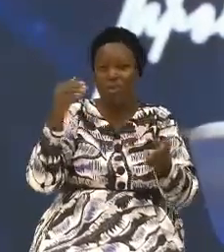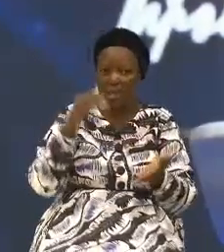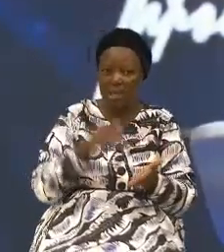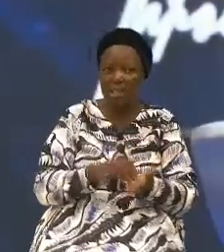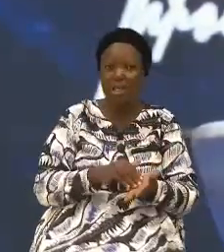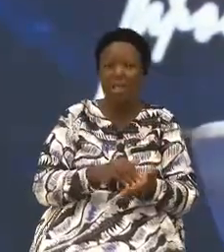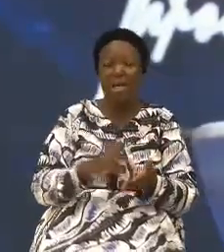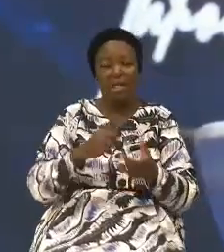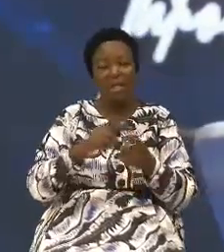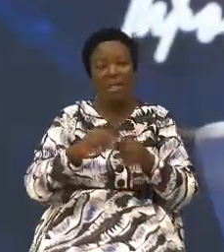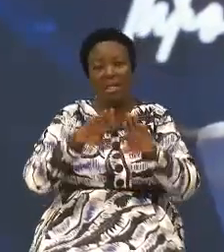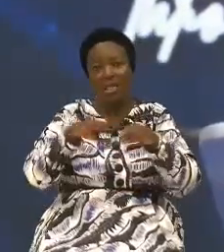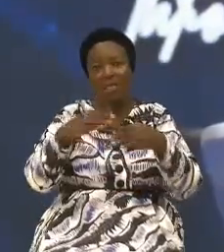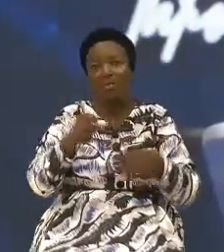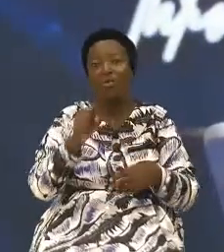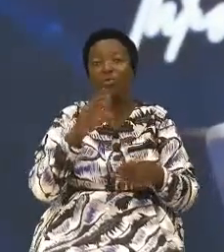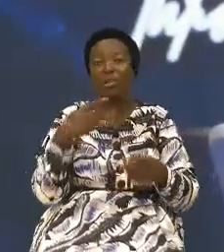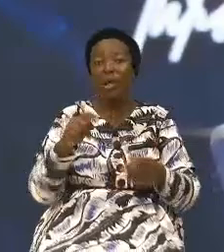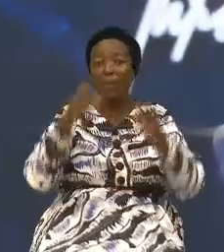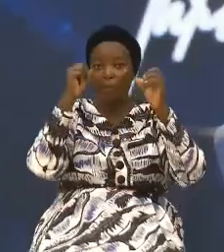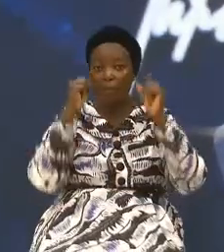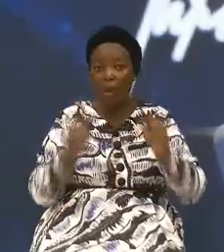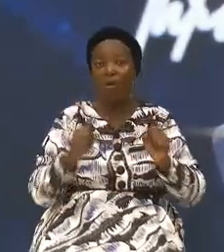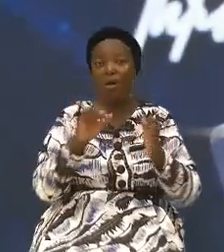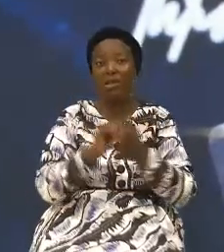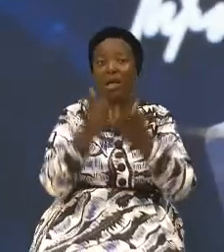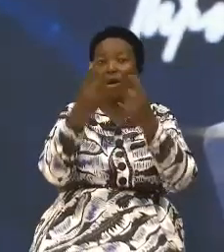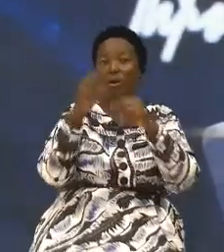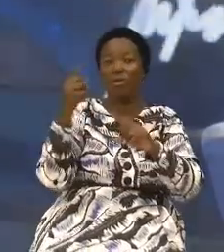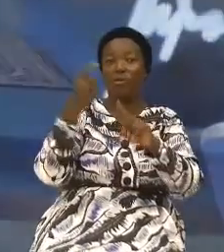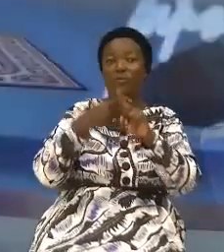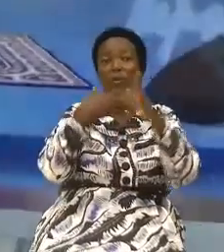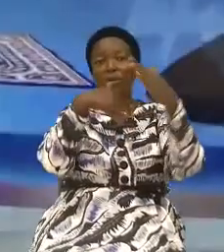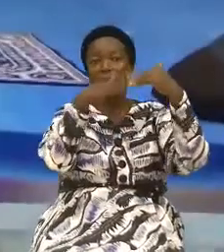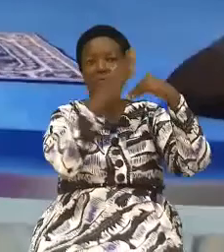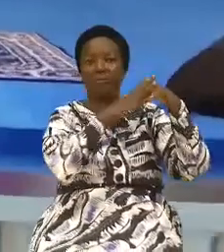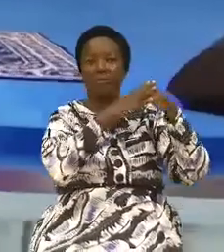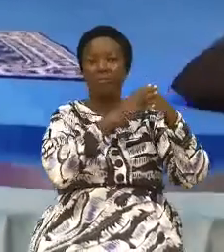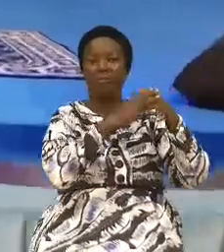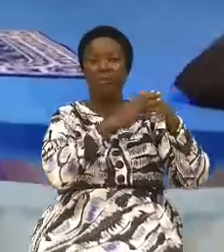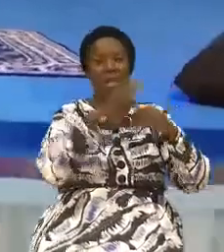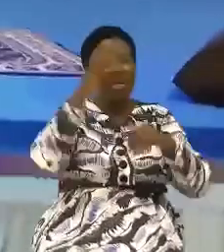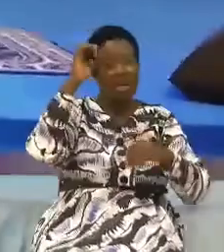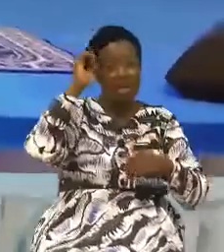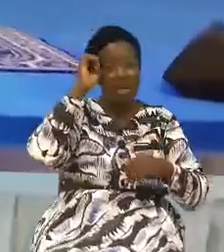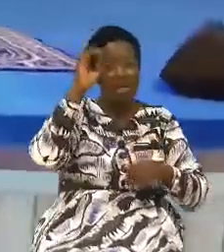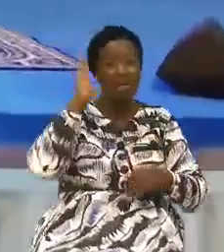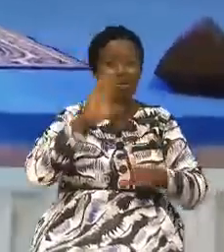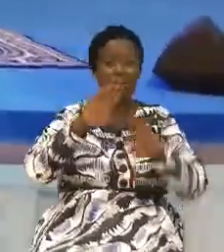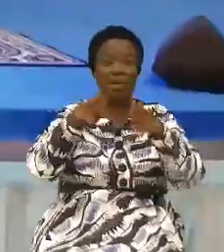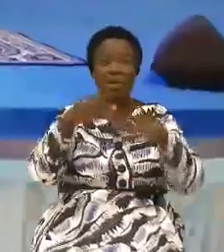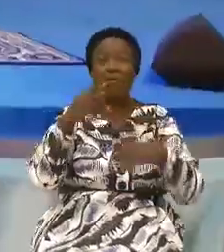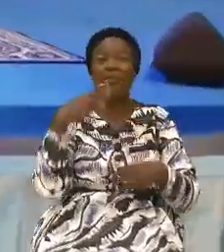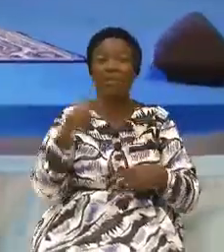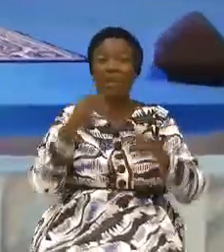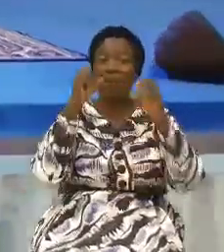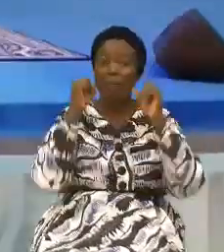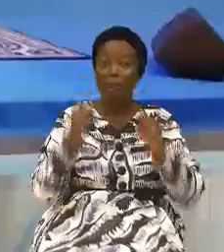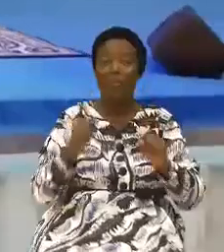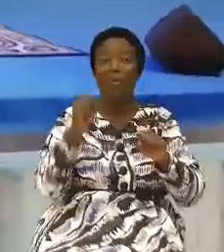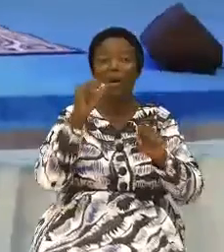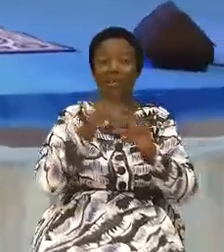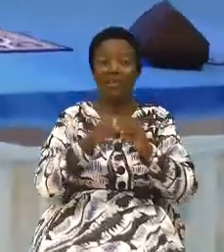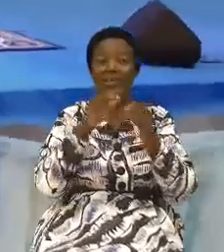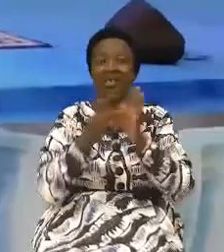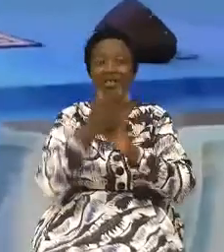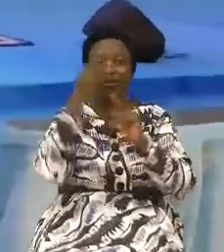and he gives you the power that comes from on high. He will give you the power in